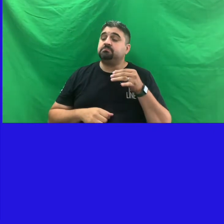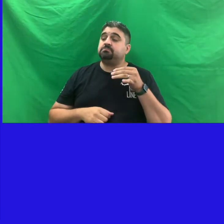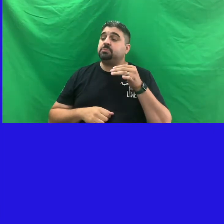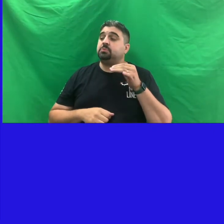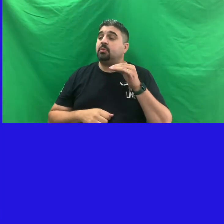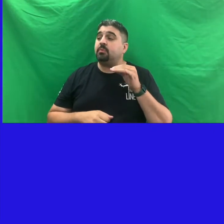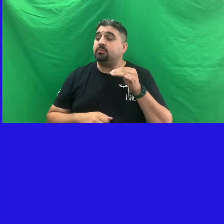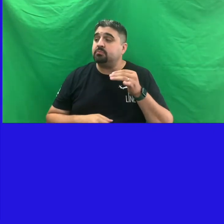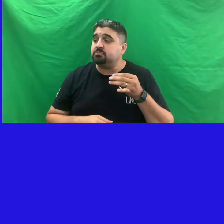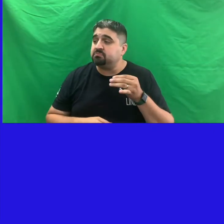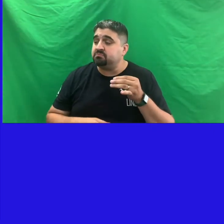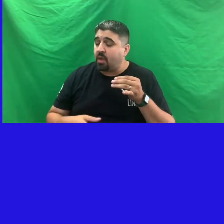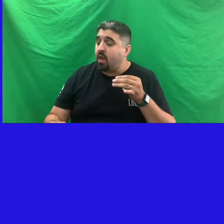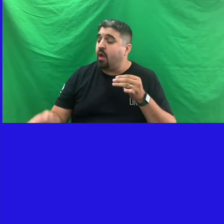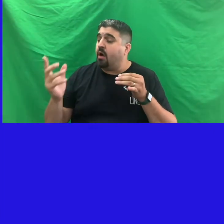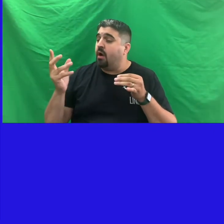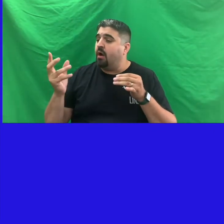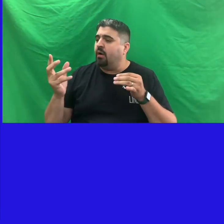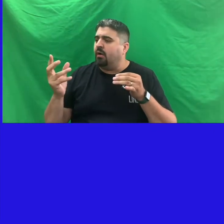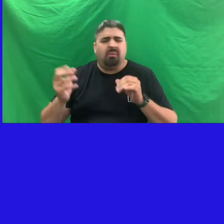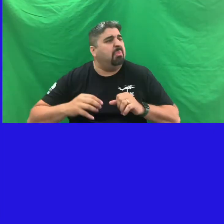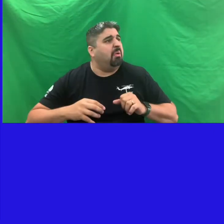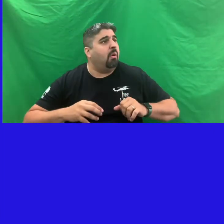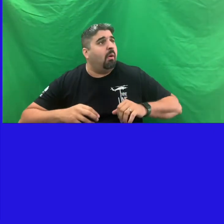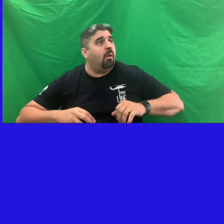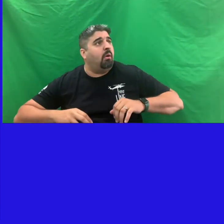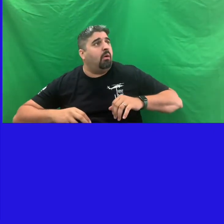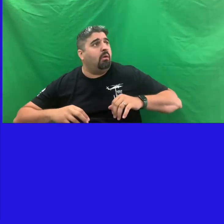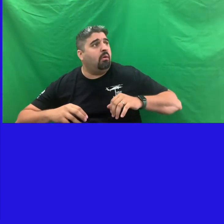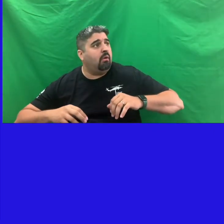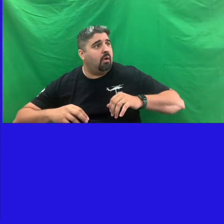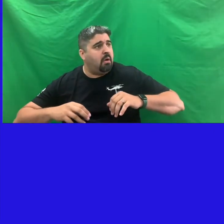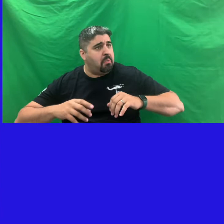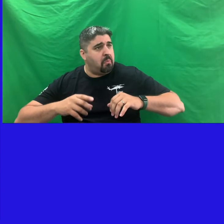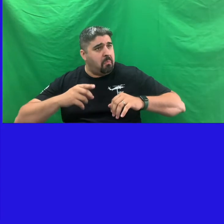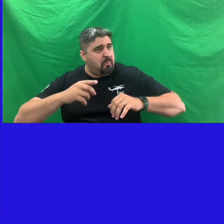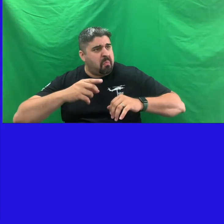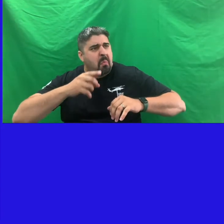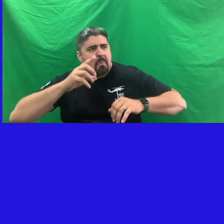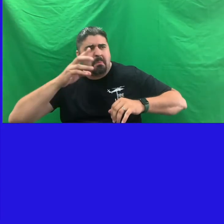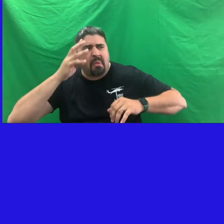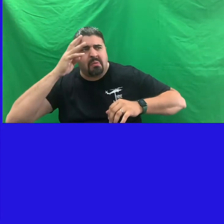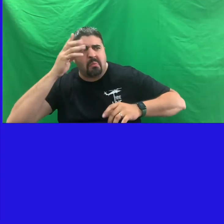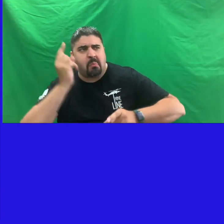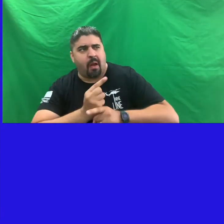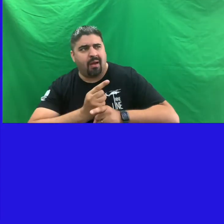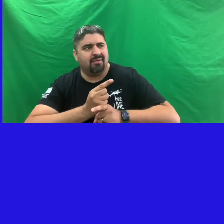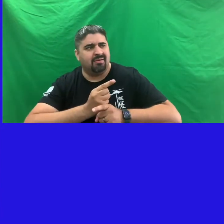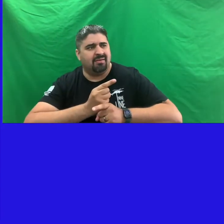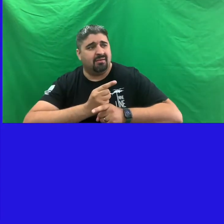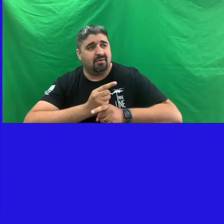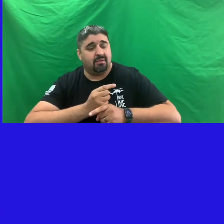Toad sipped his tea. "Frog," he asked, "are you making this up?"